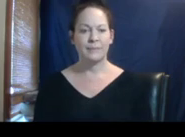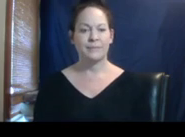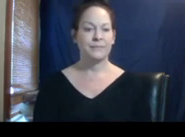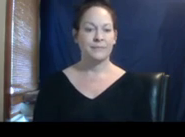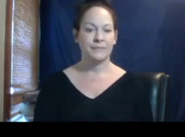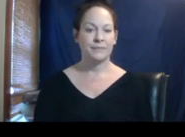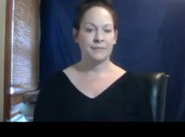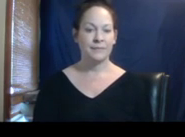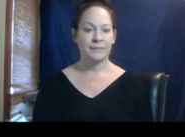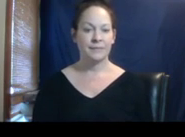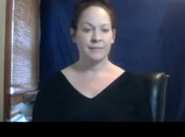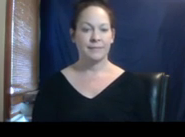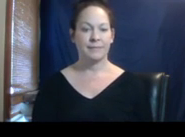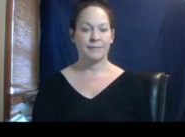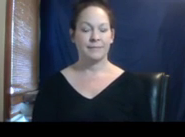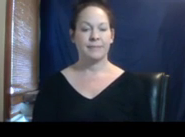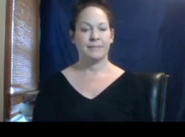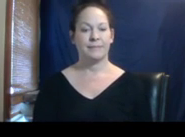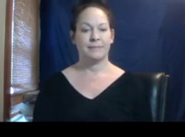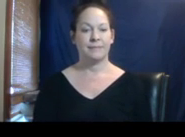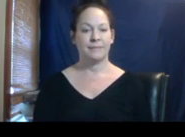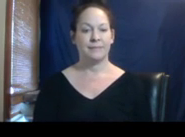times 3 cubed